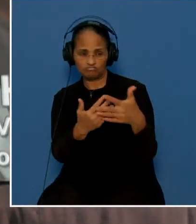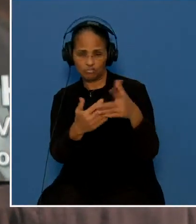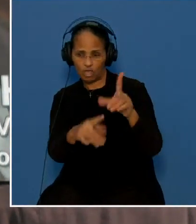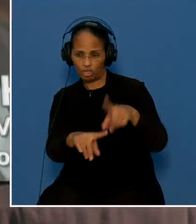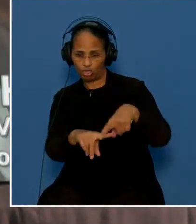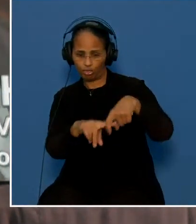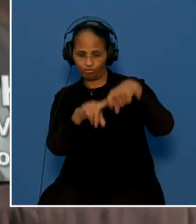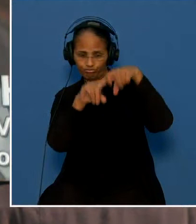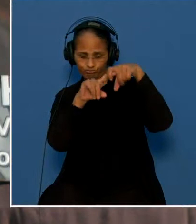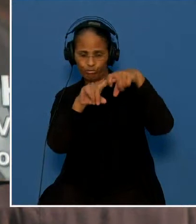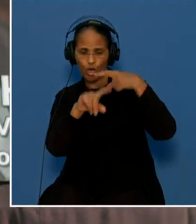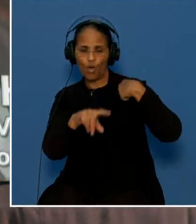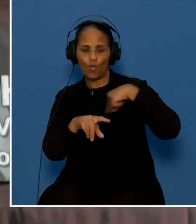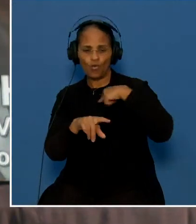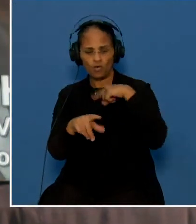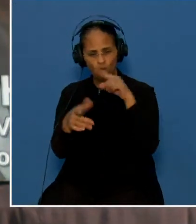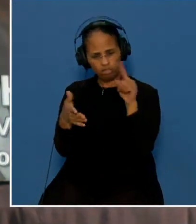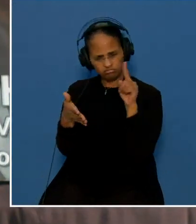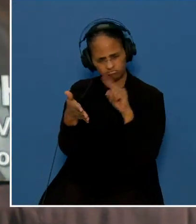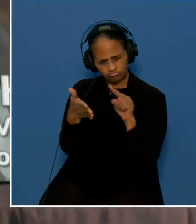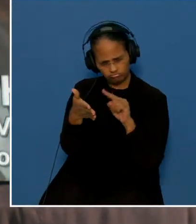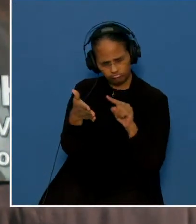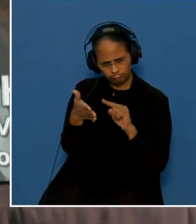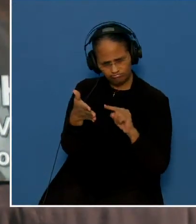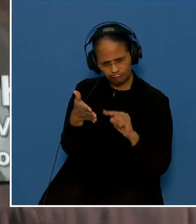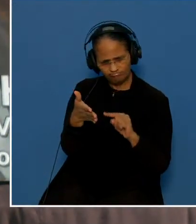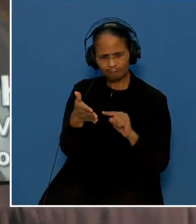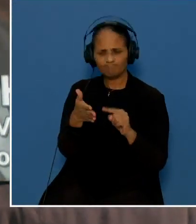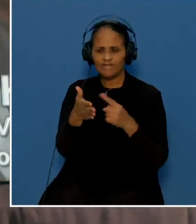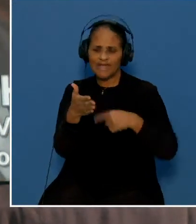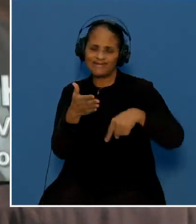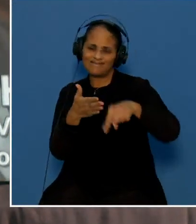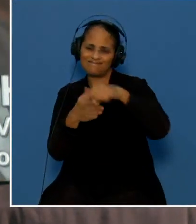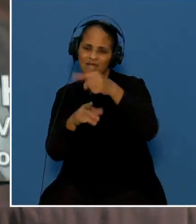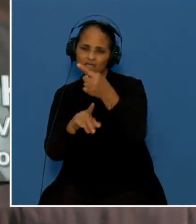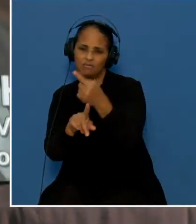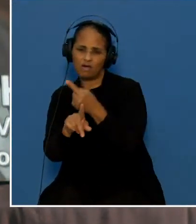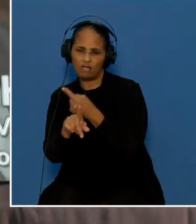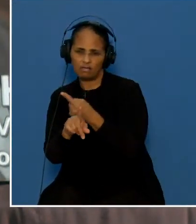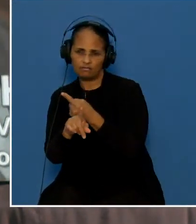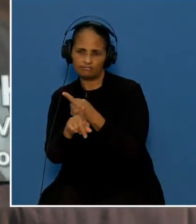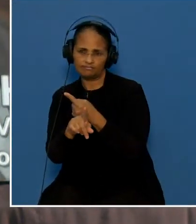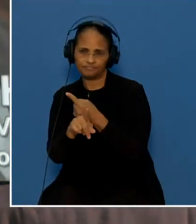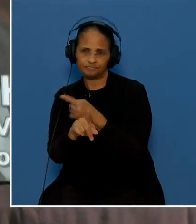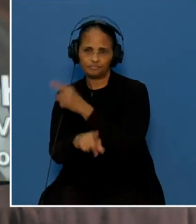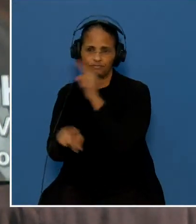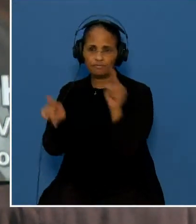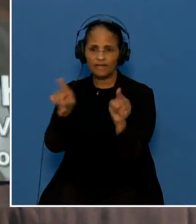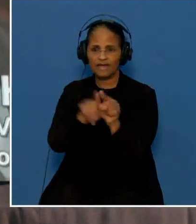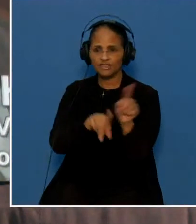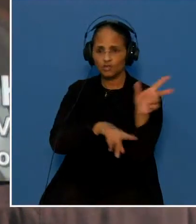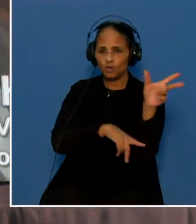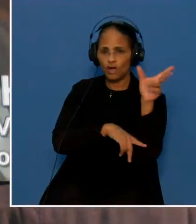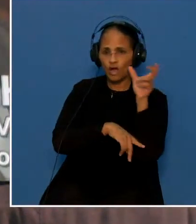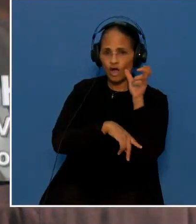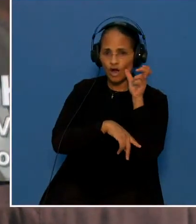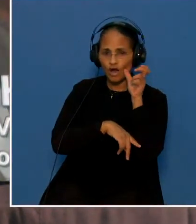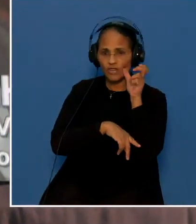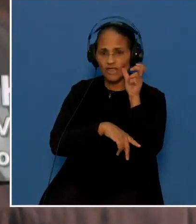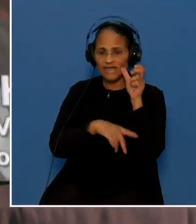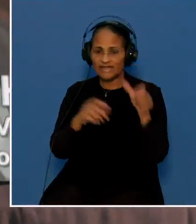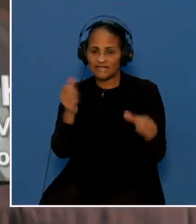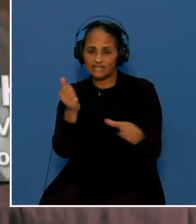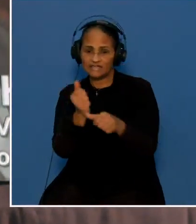suspended. We will assess the reinstatement of the visitation next month. As you will have heard the acting